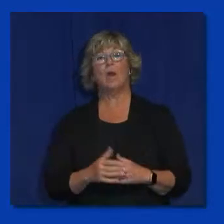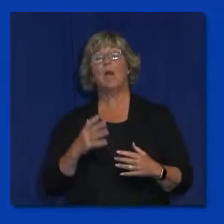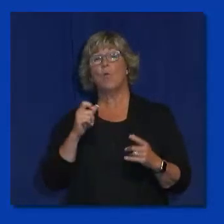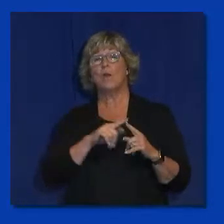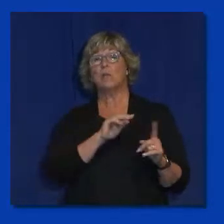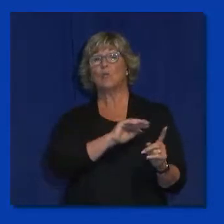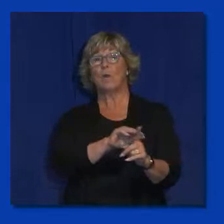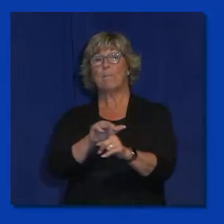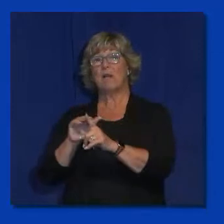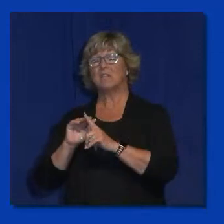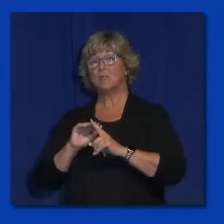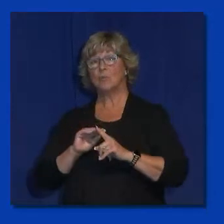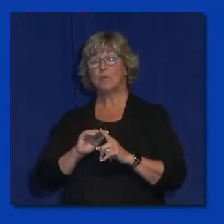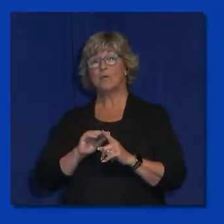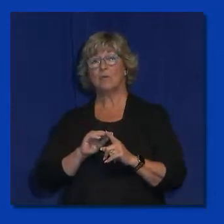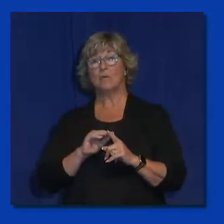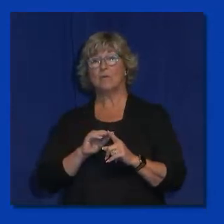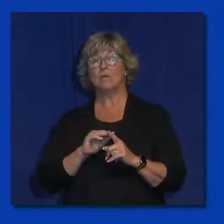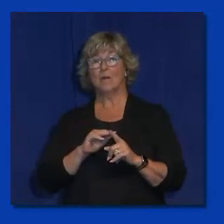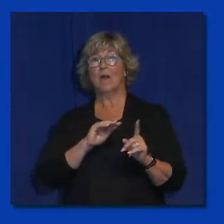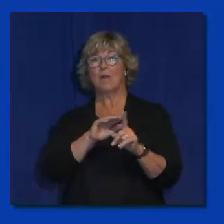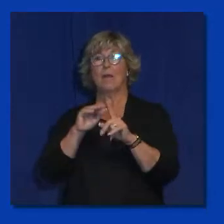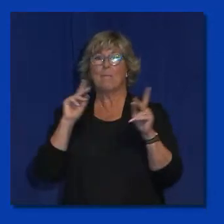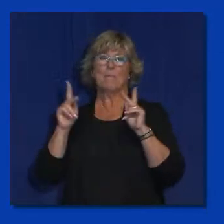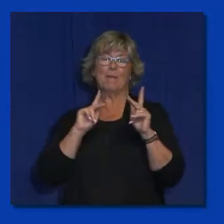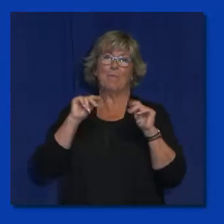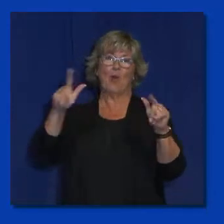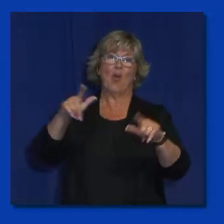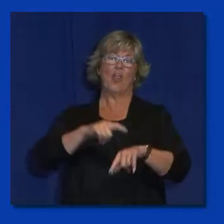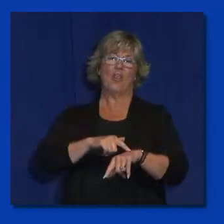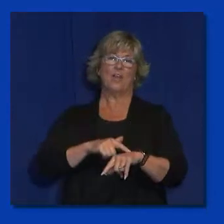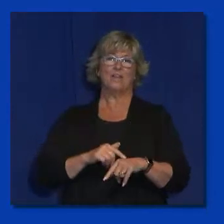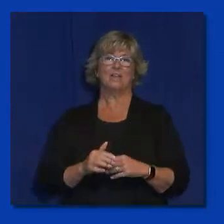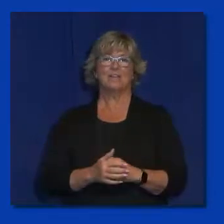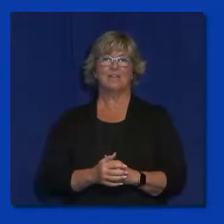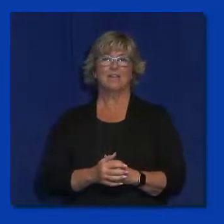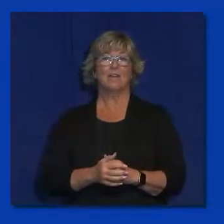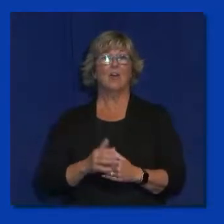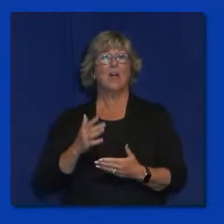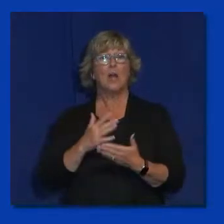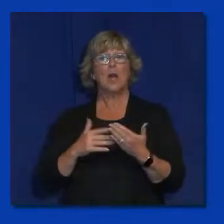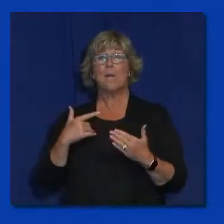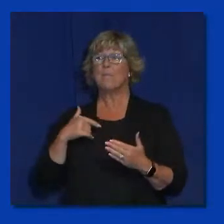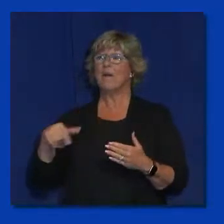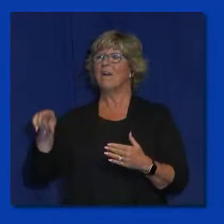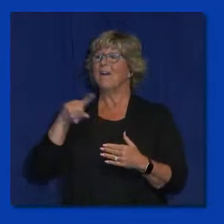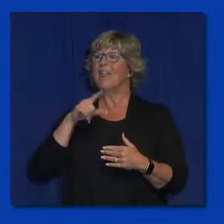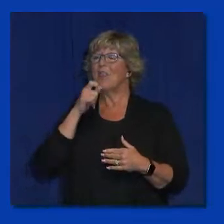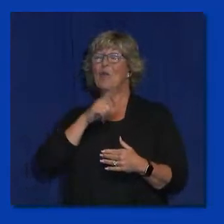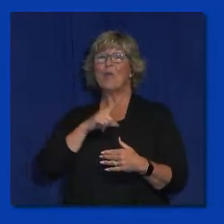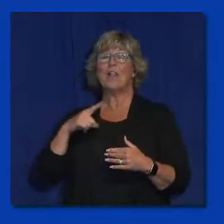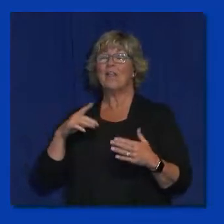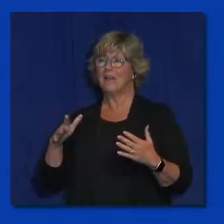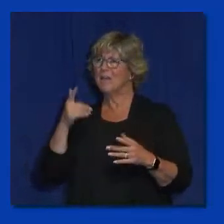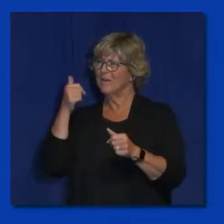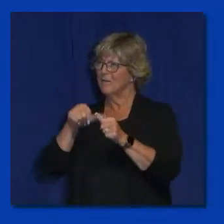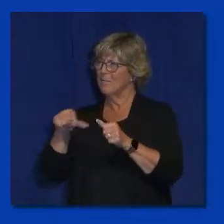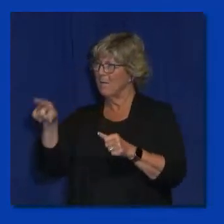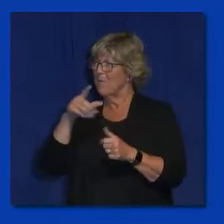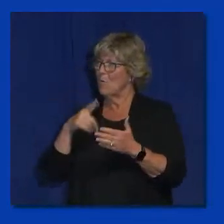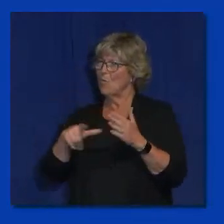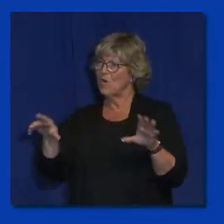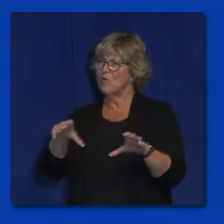to remind you, and I remind people all the time, I even remind some of my colleagues in the legislature, of what they